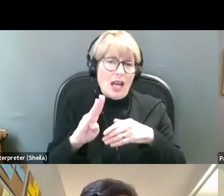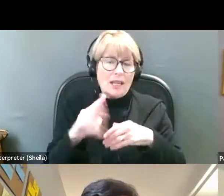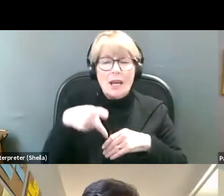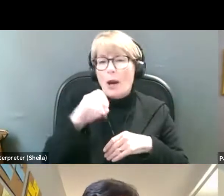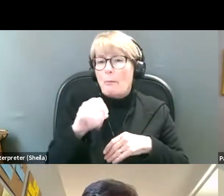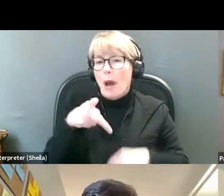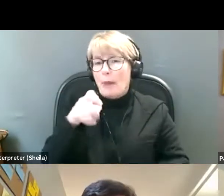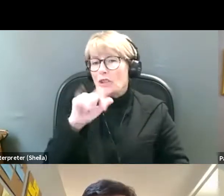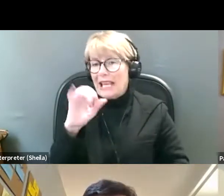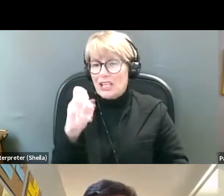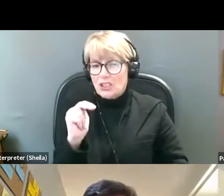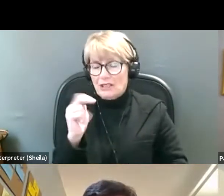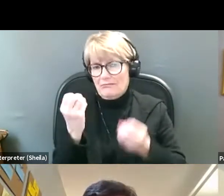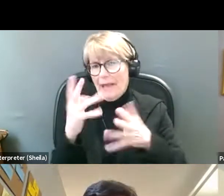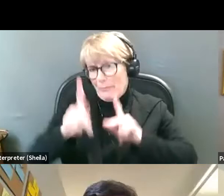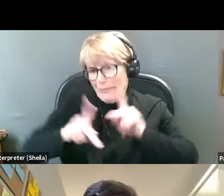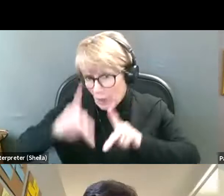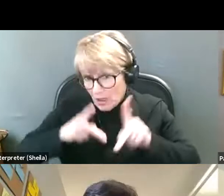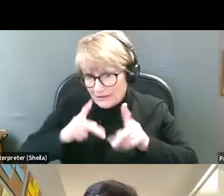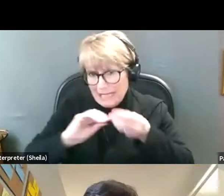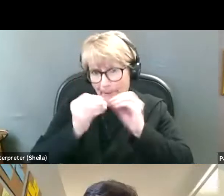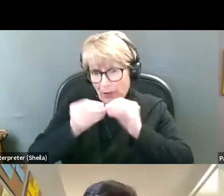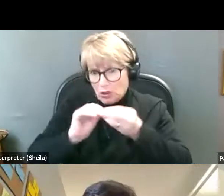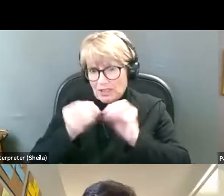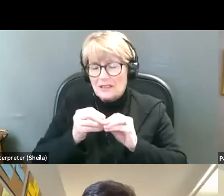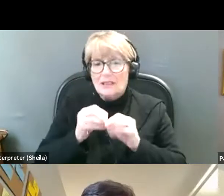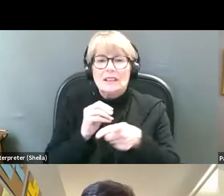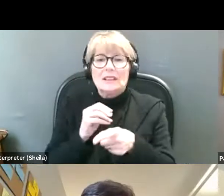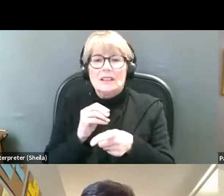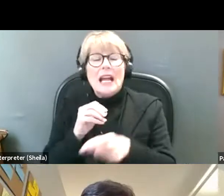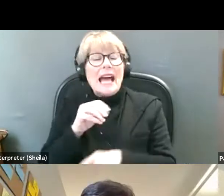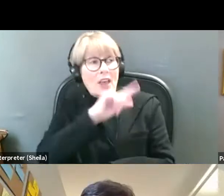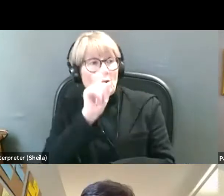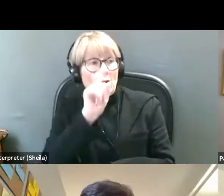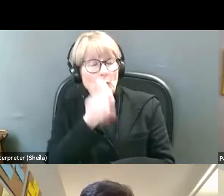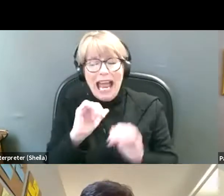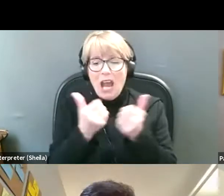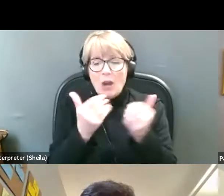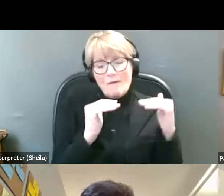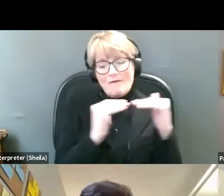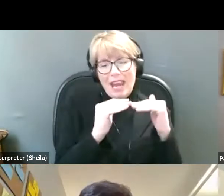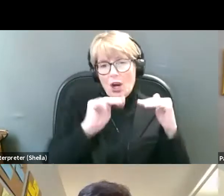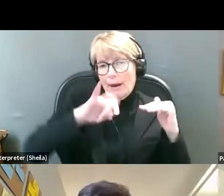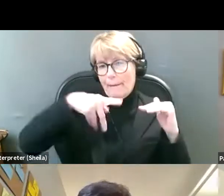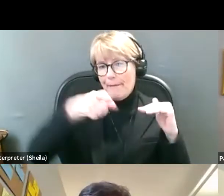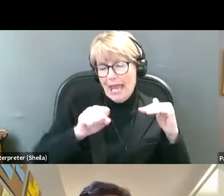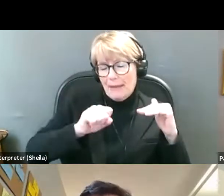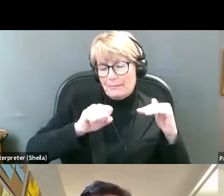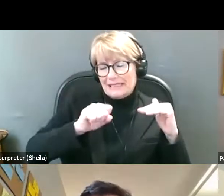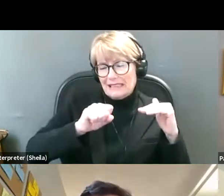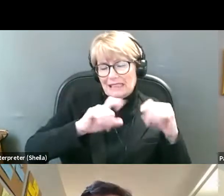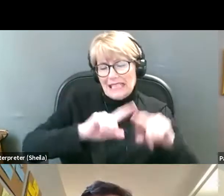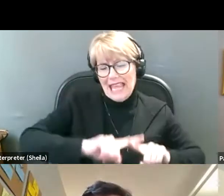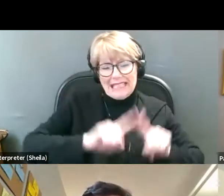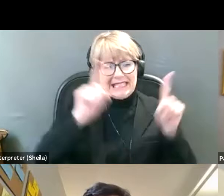Okay, there are going to be a lot of questions. How does fair maps differ? How is it different